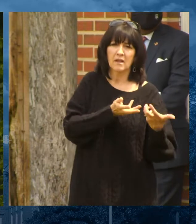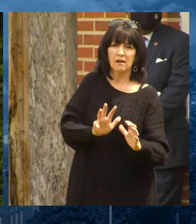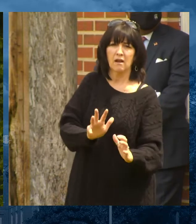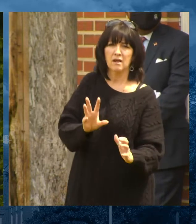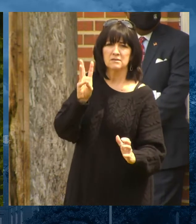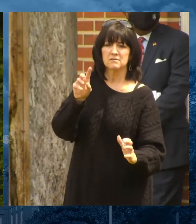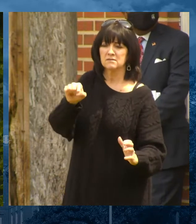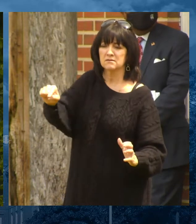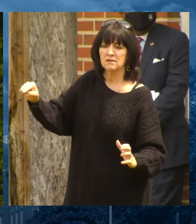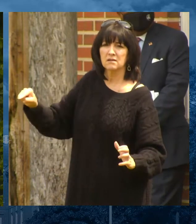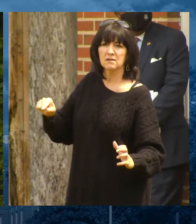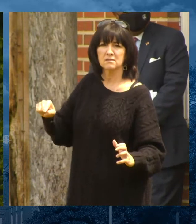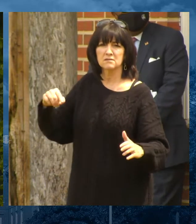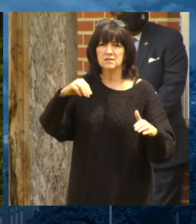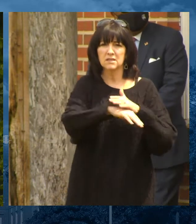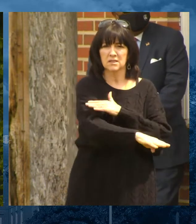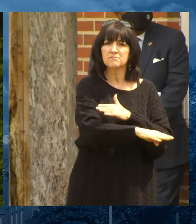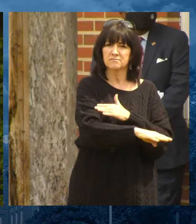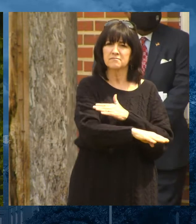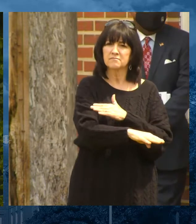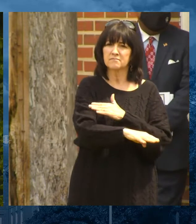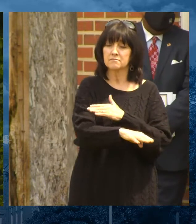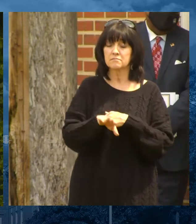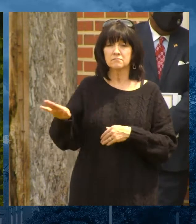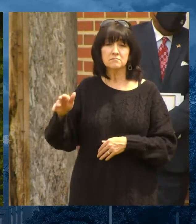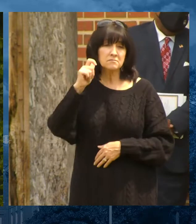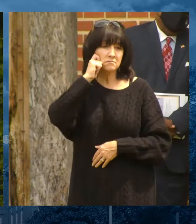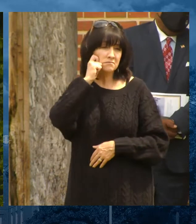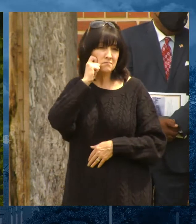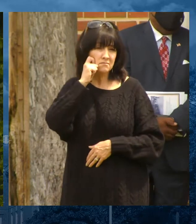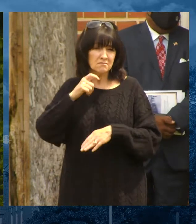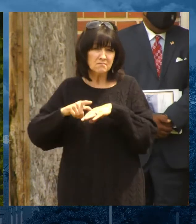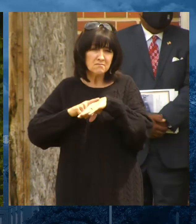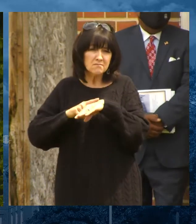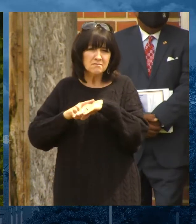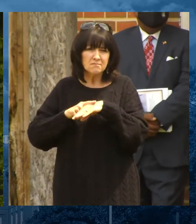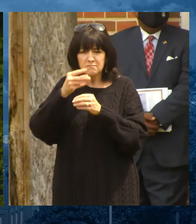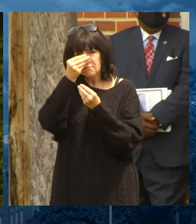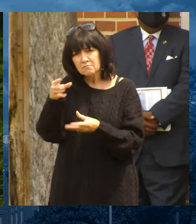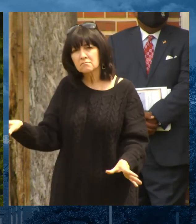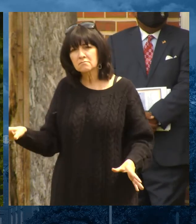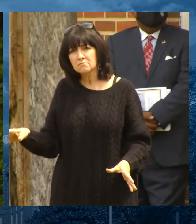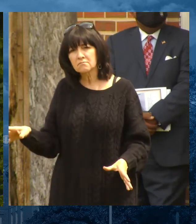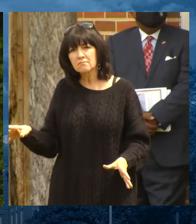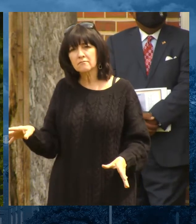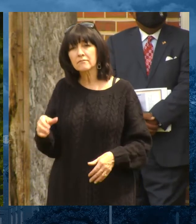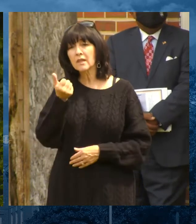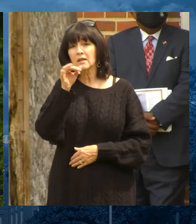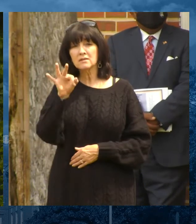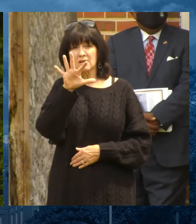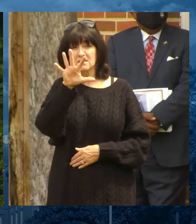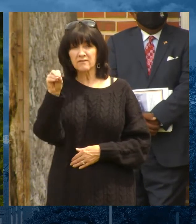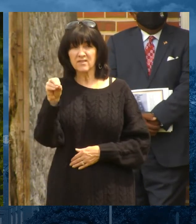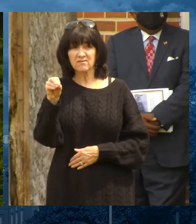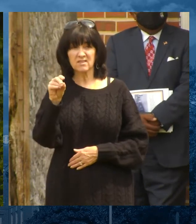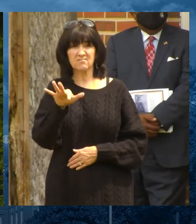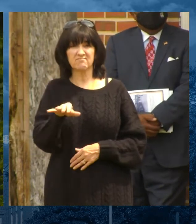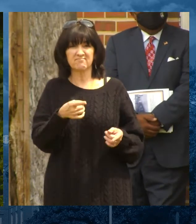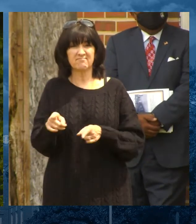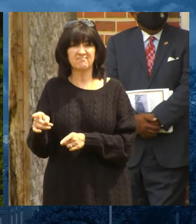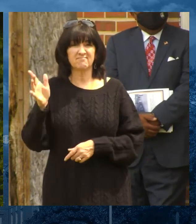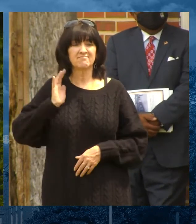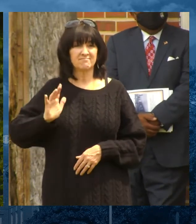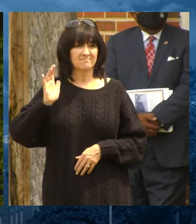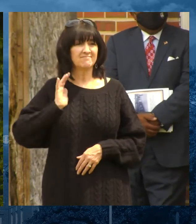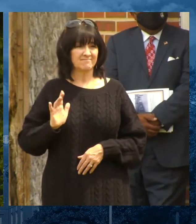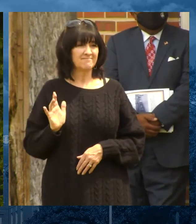students without regard to race. So that was 1950. That paved the way. If you were